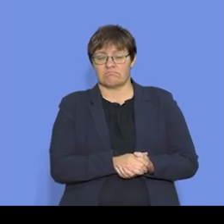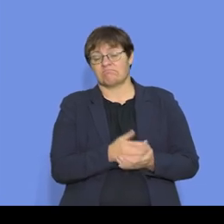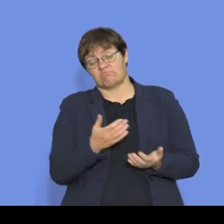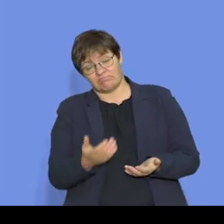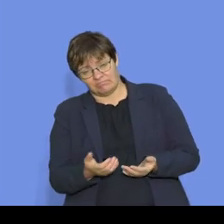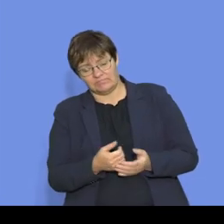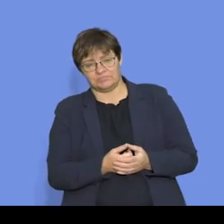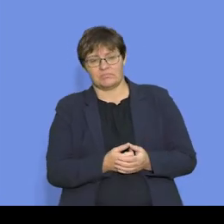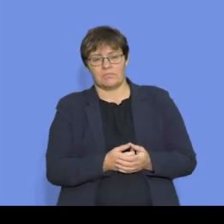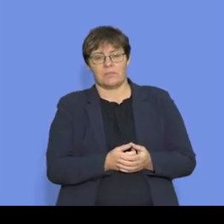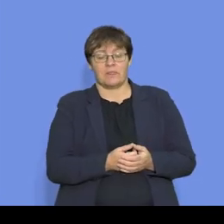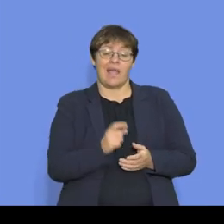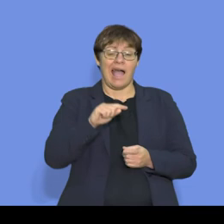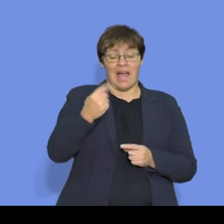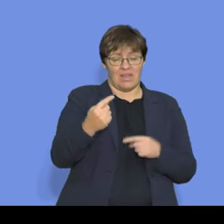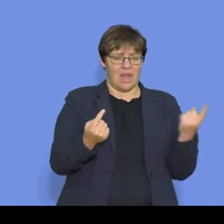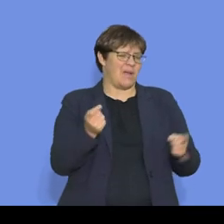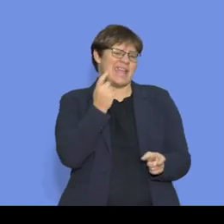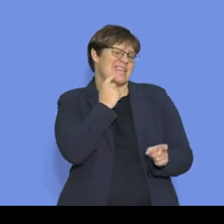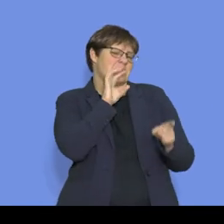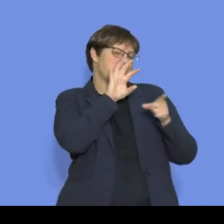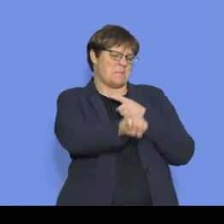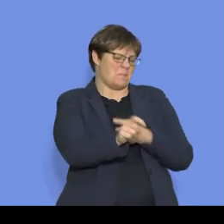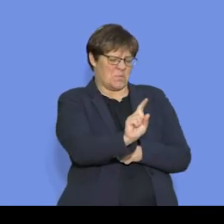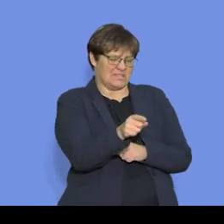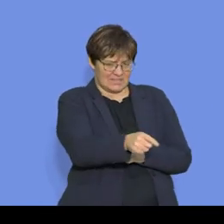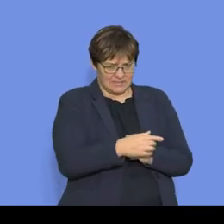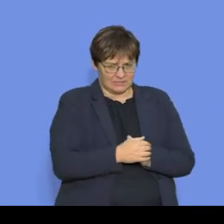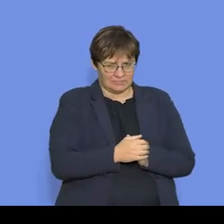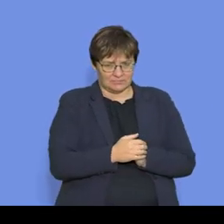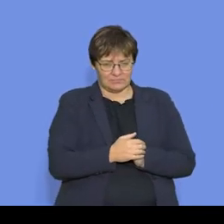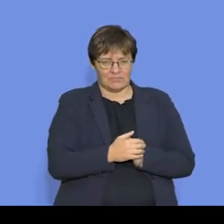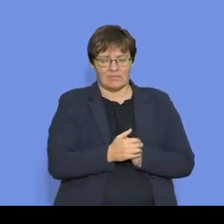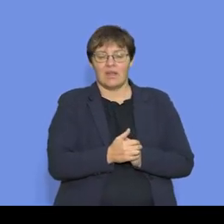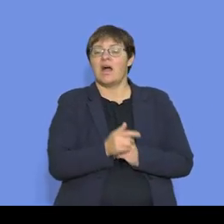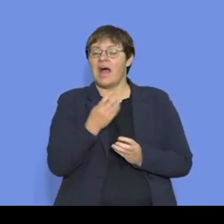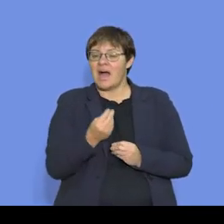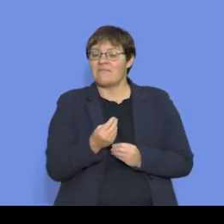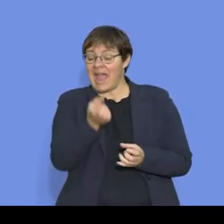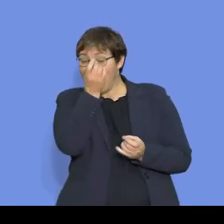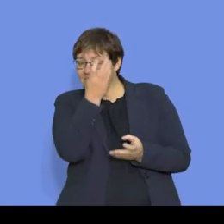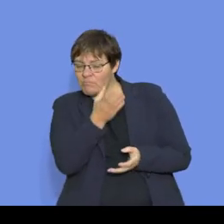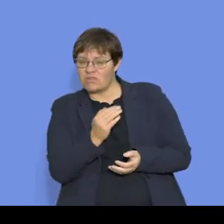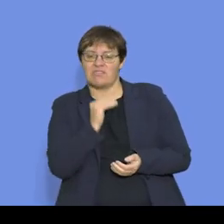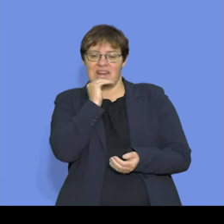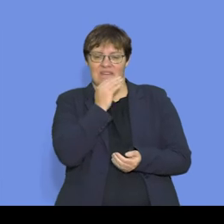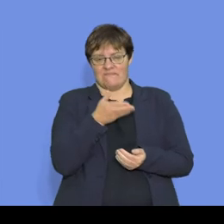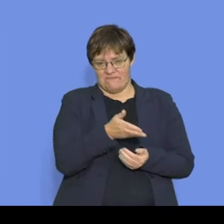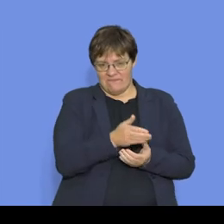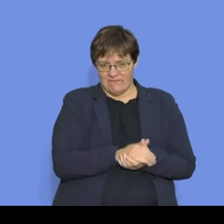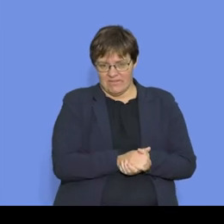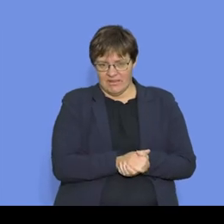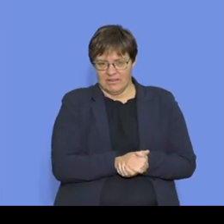Then, there are other fossils that are easily recognizable because they have got enough information in the